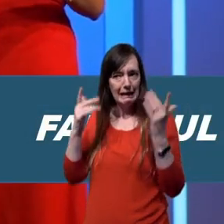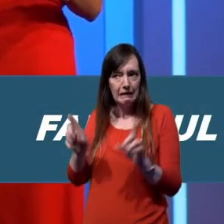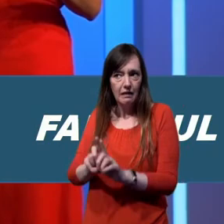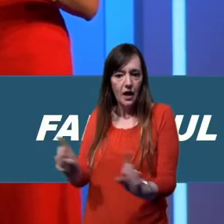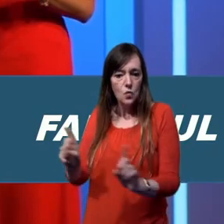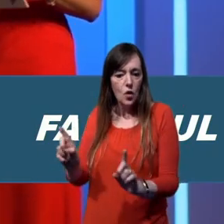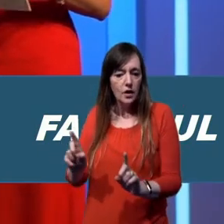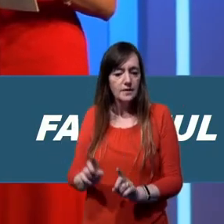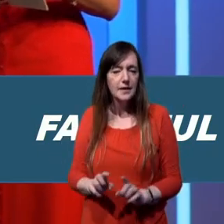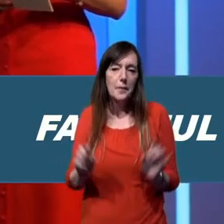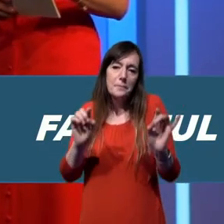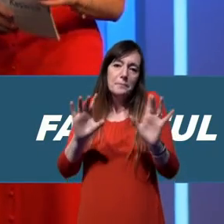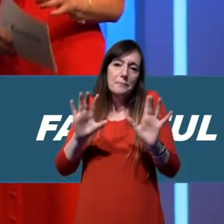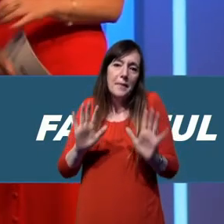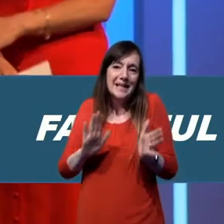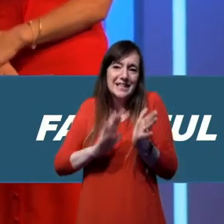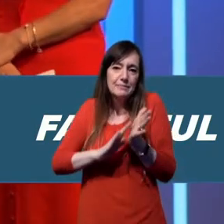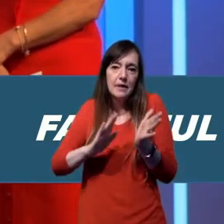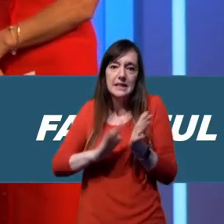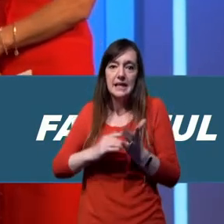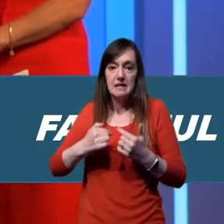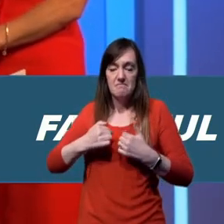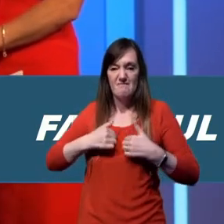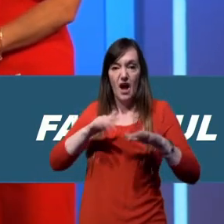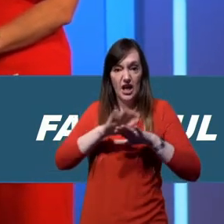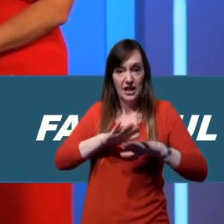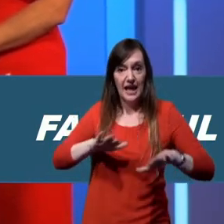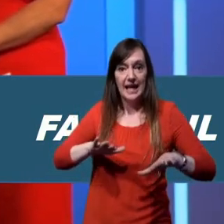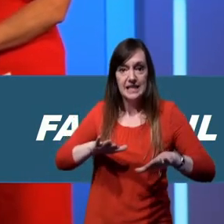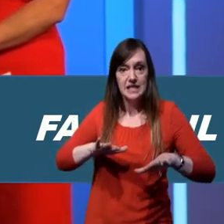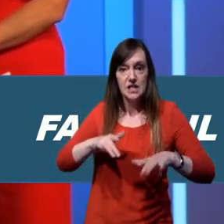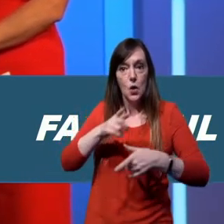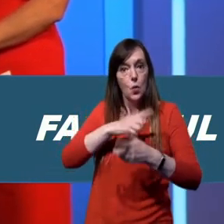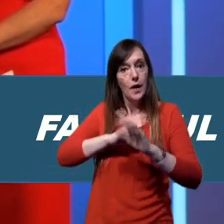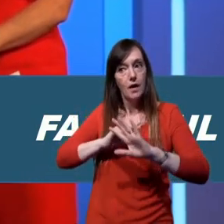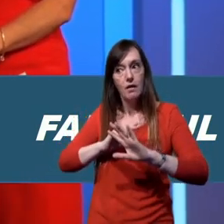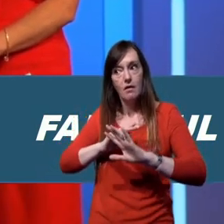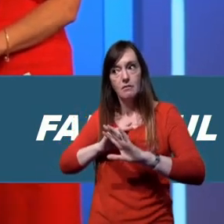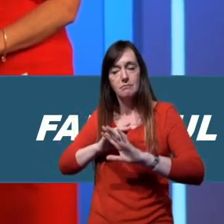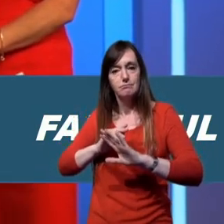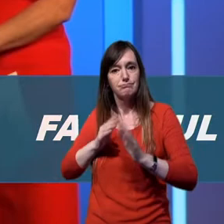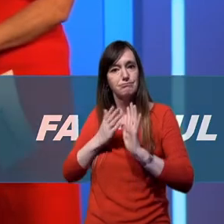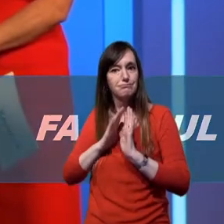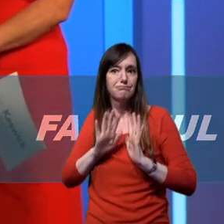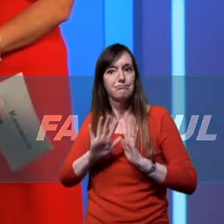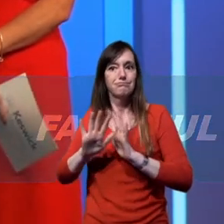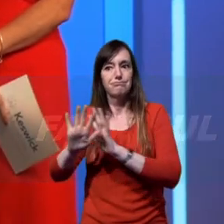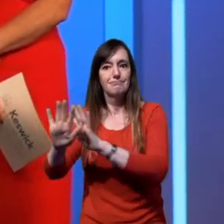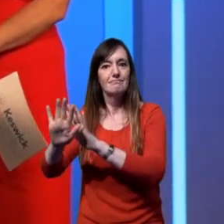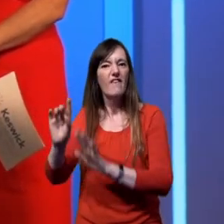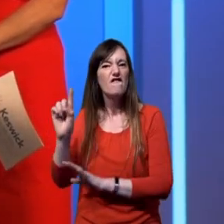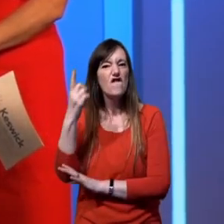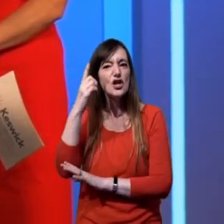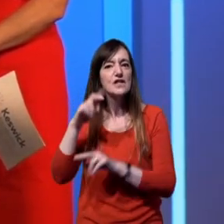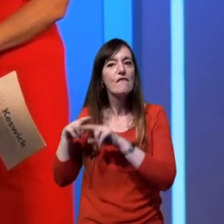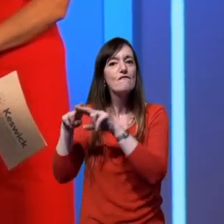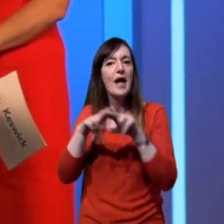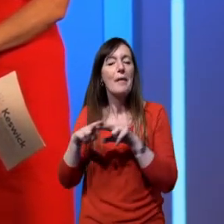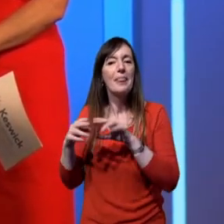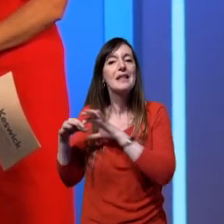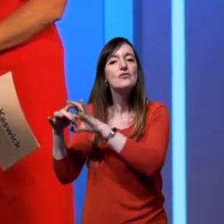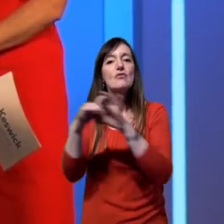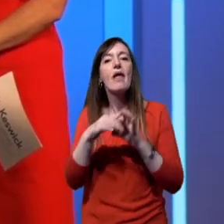Kat? It's been great. So I took the kids to the first Families Together morning, which is brilliant. Loving